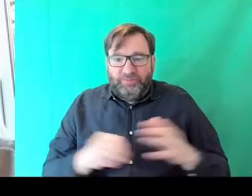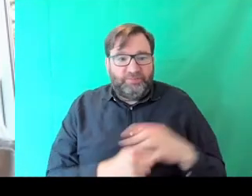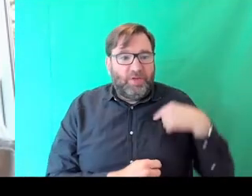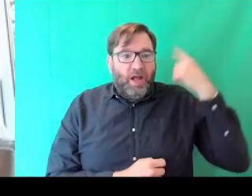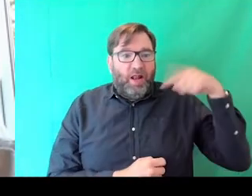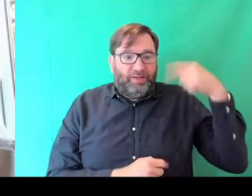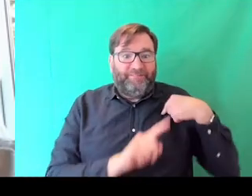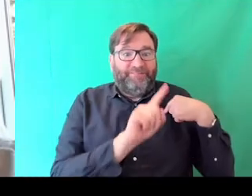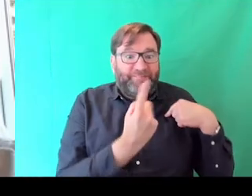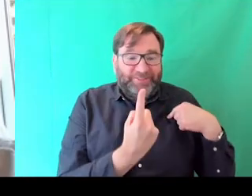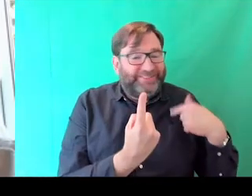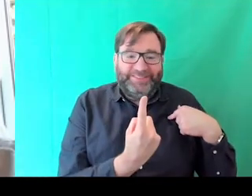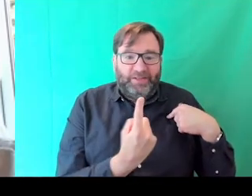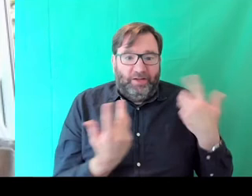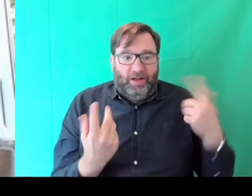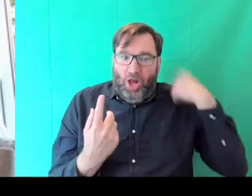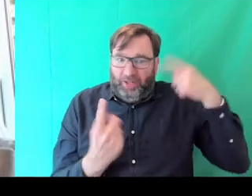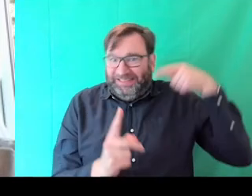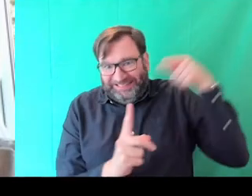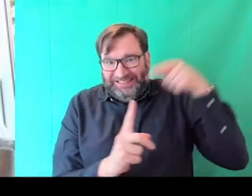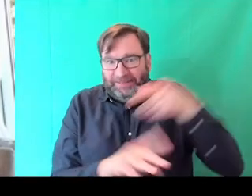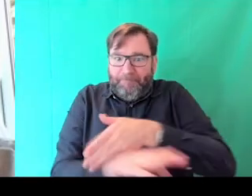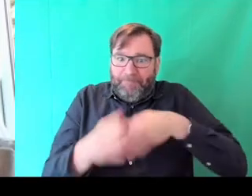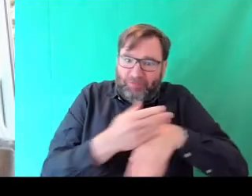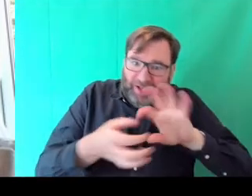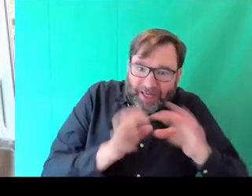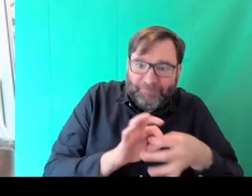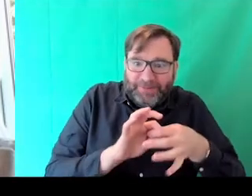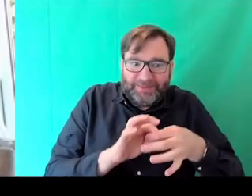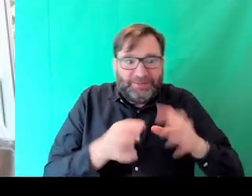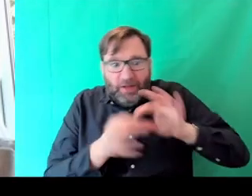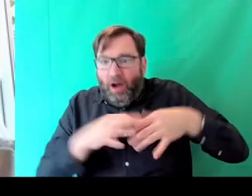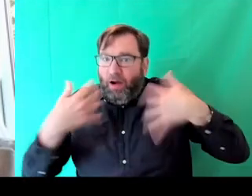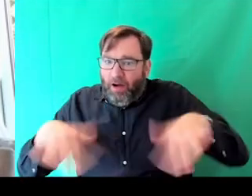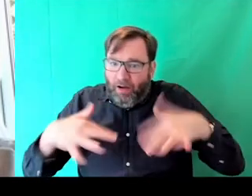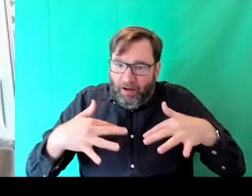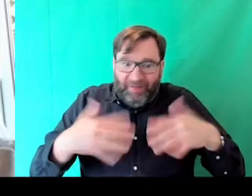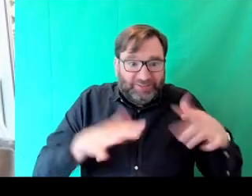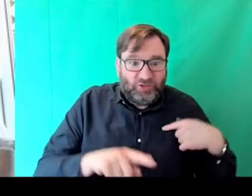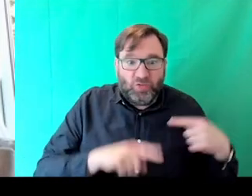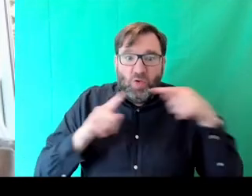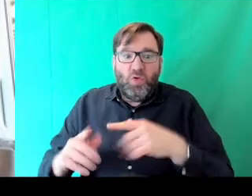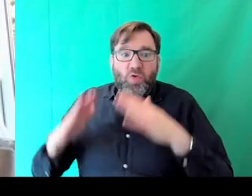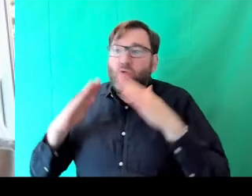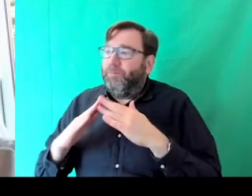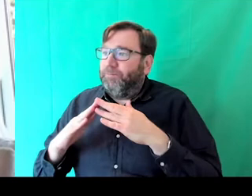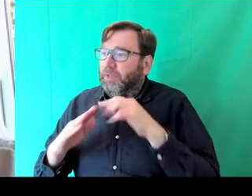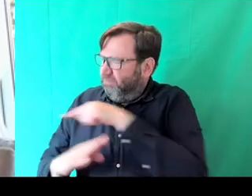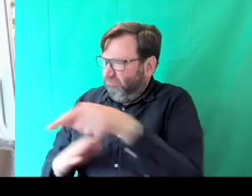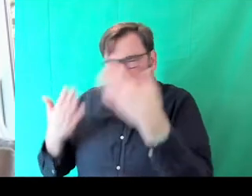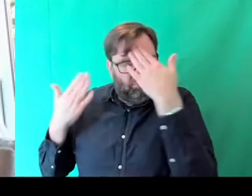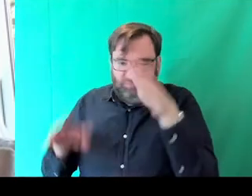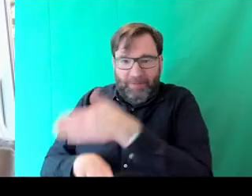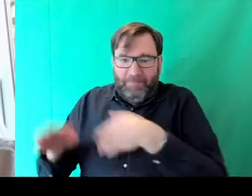celebrated for our athletic accomplishments, disability or not. And then people don't even know what it is that you